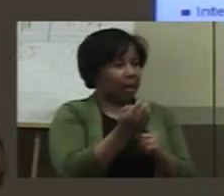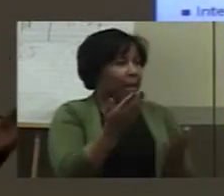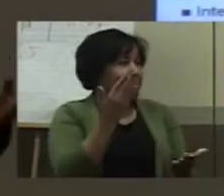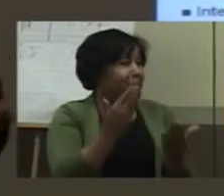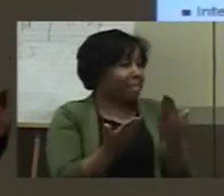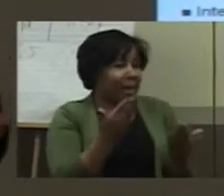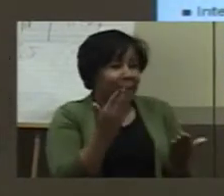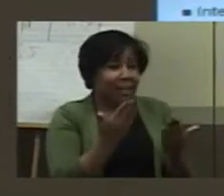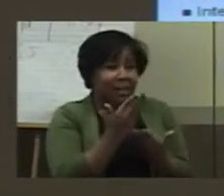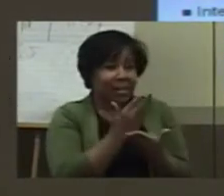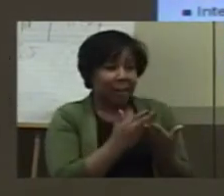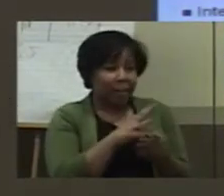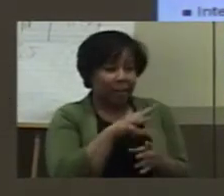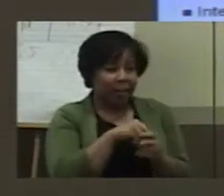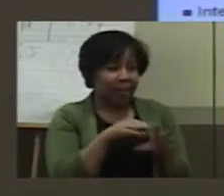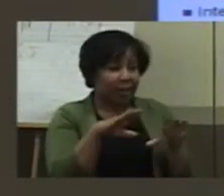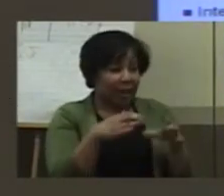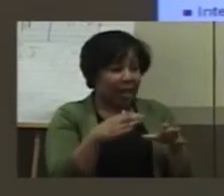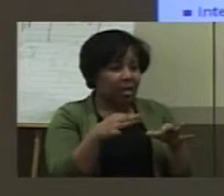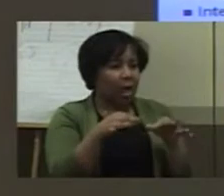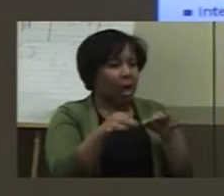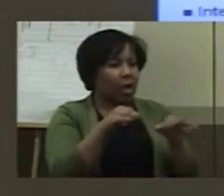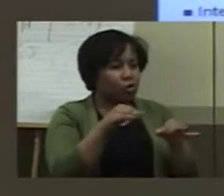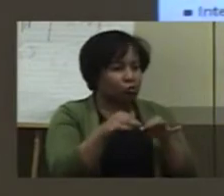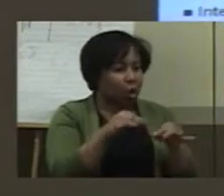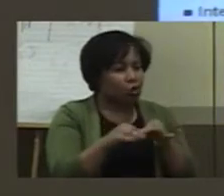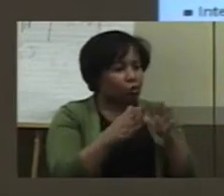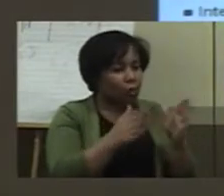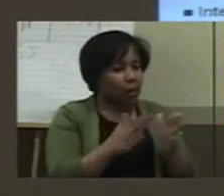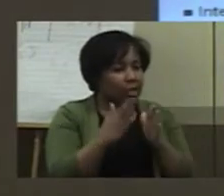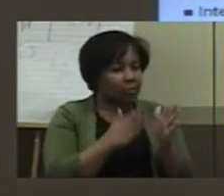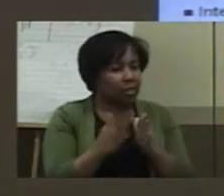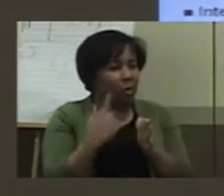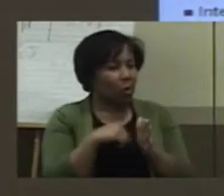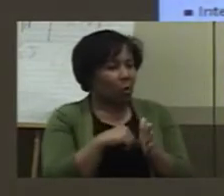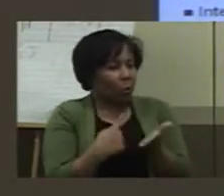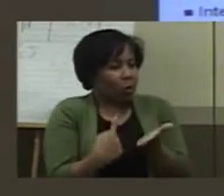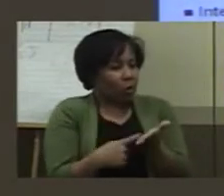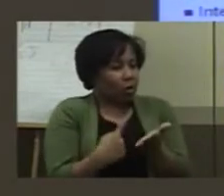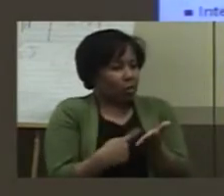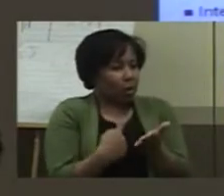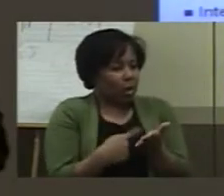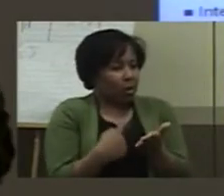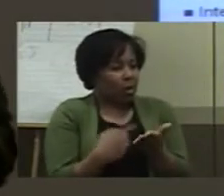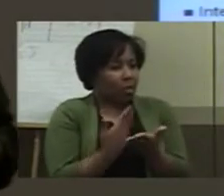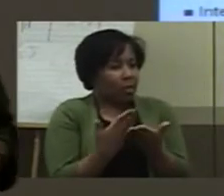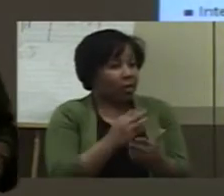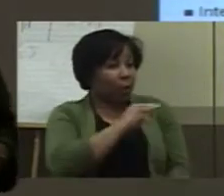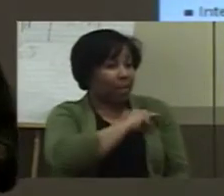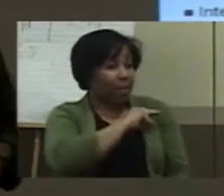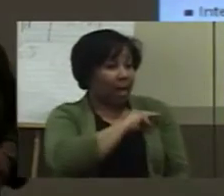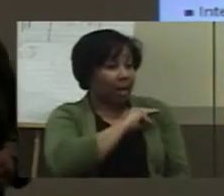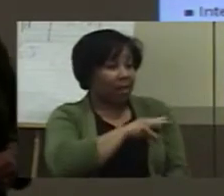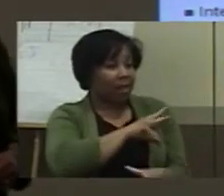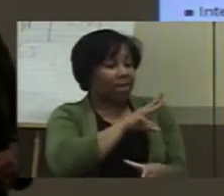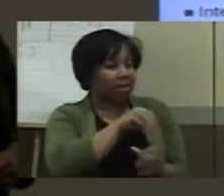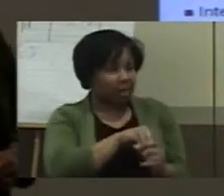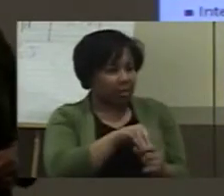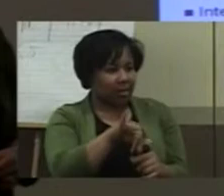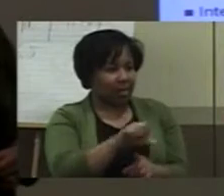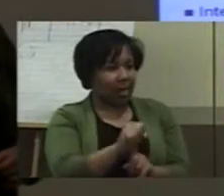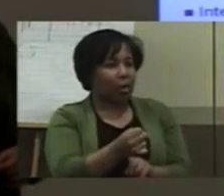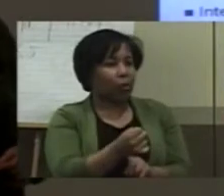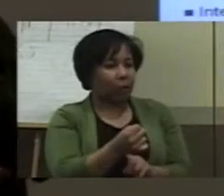Maybe there's something in the classroom, instructional arrangements. We talked about some things for Maddie that fell into that